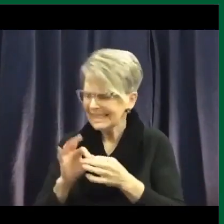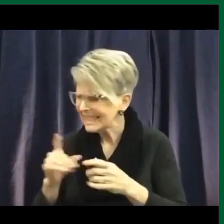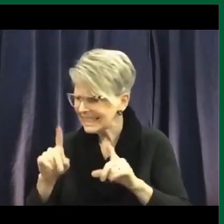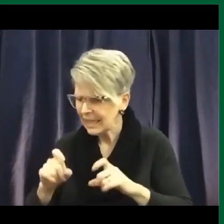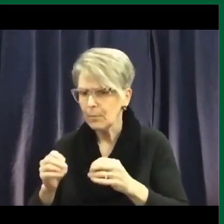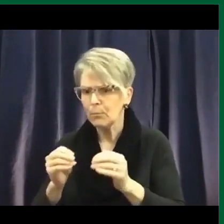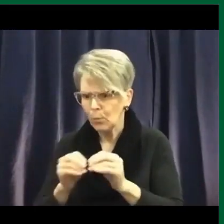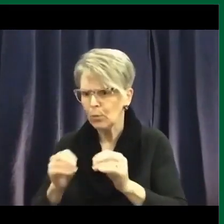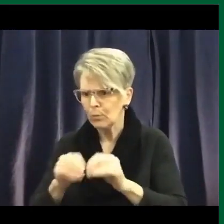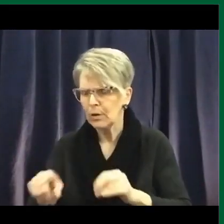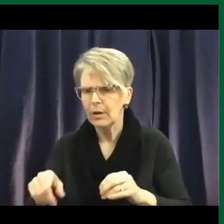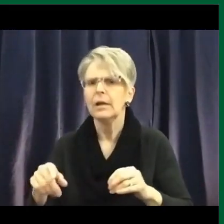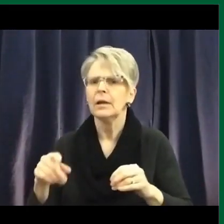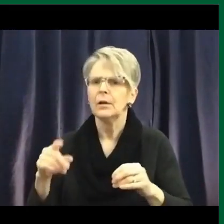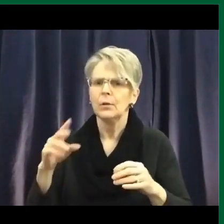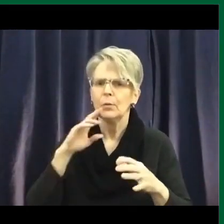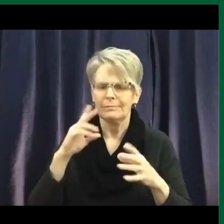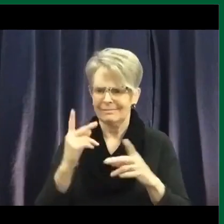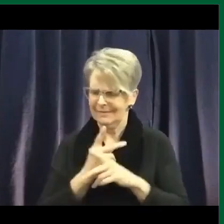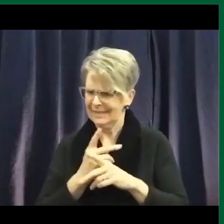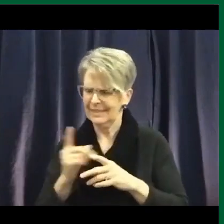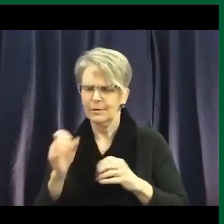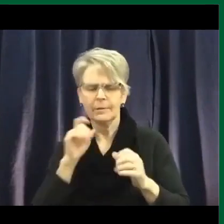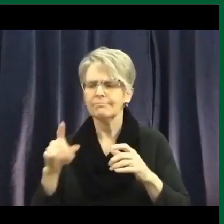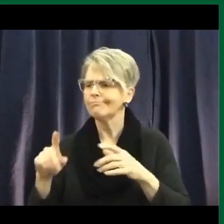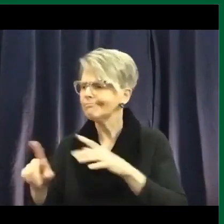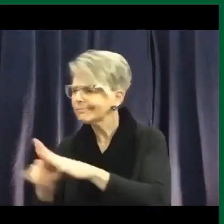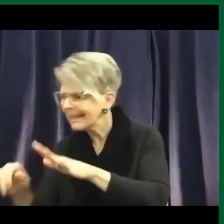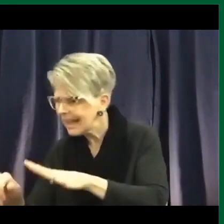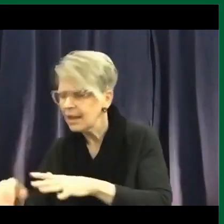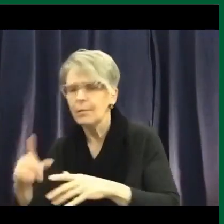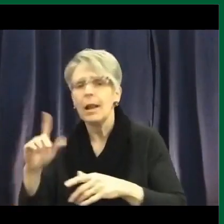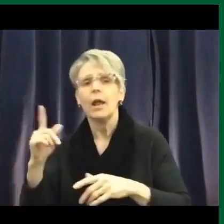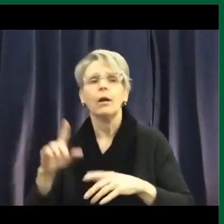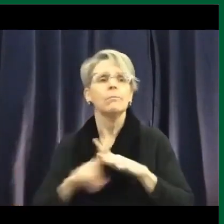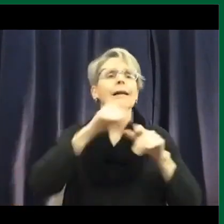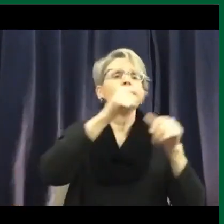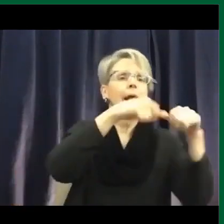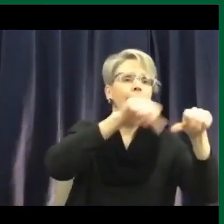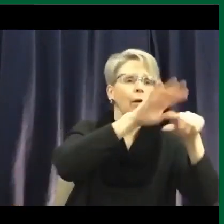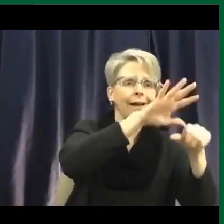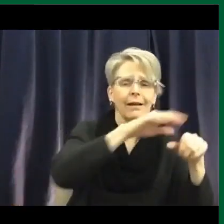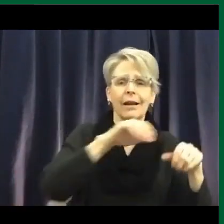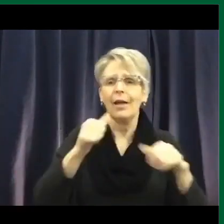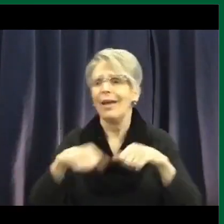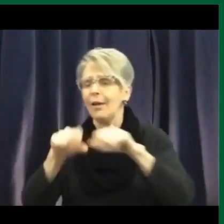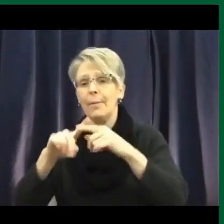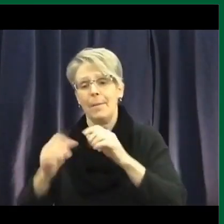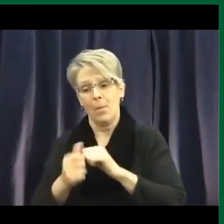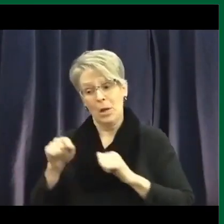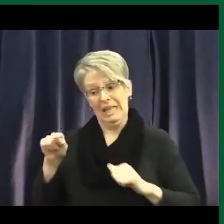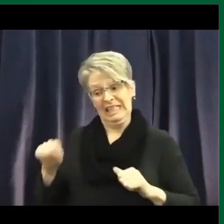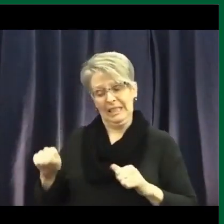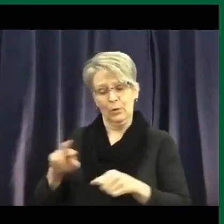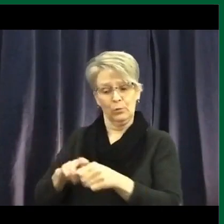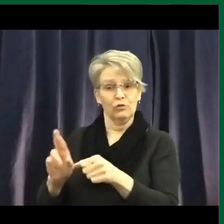and more isolates of variants of concern throughout Saskatchewan. But right now, most of the isolates are from Regina. Part of it